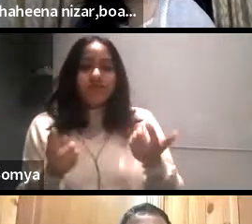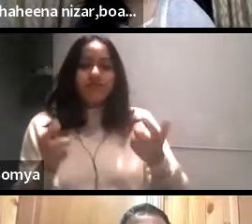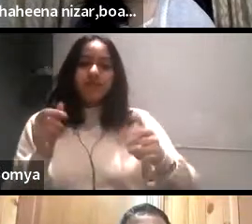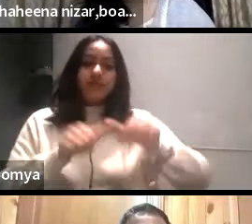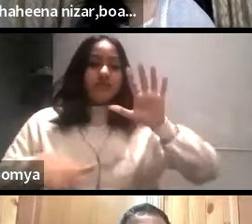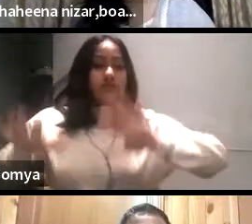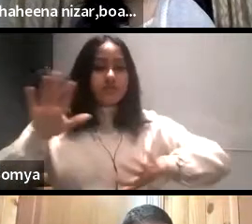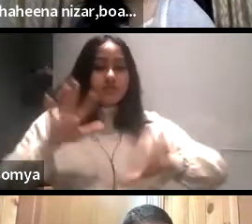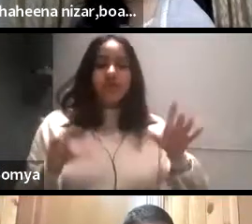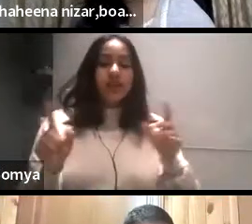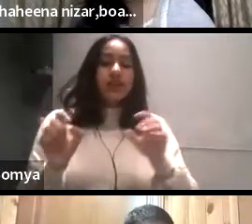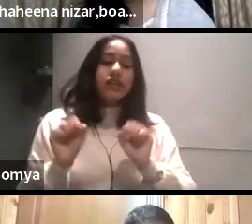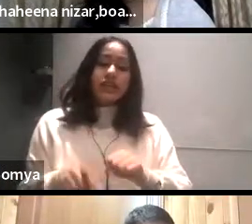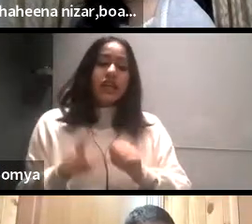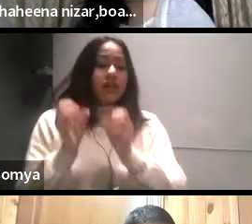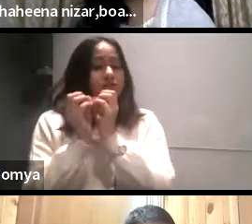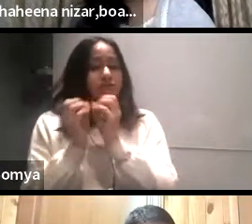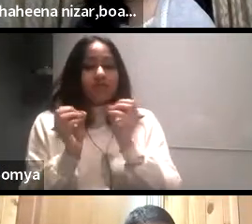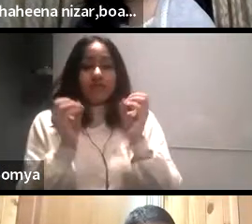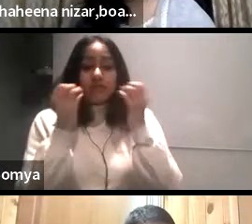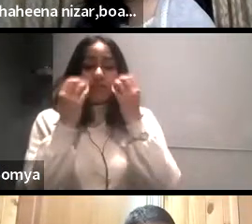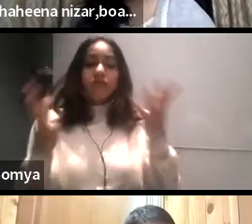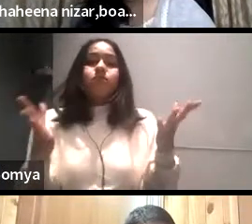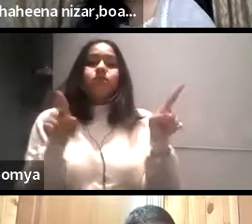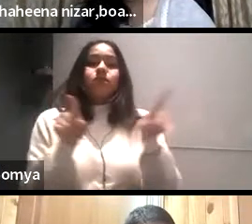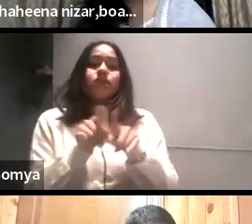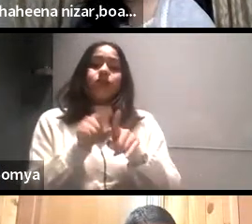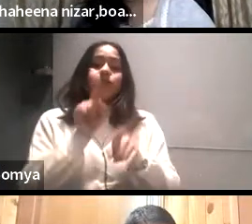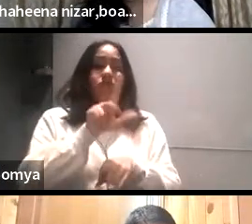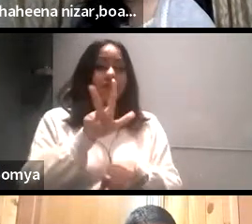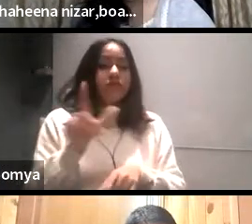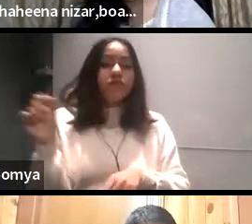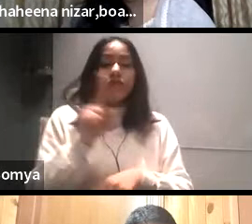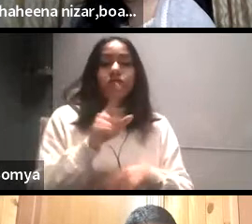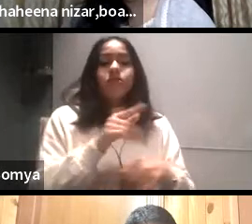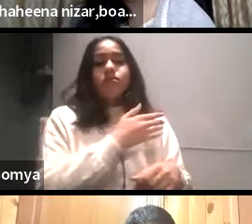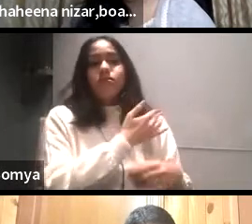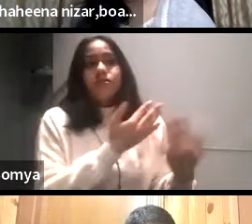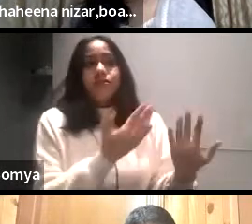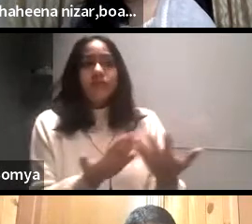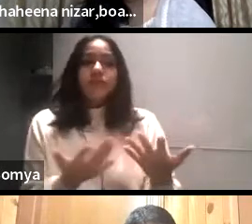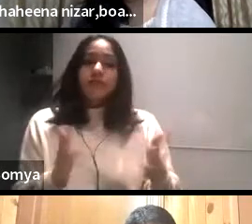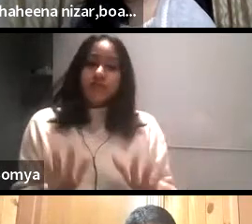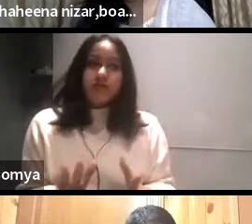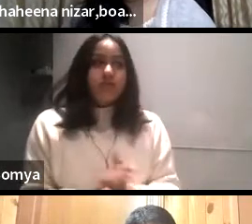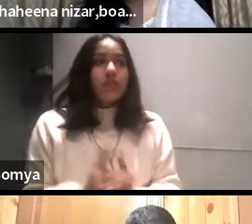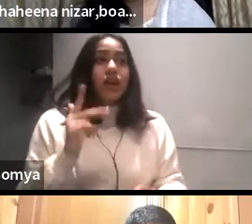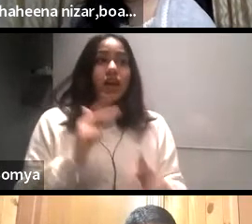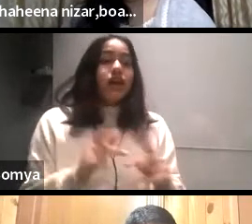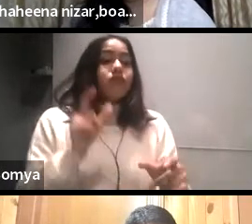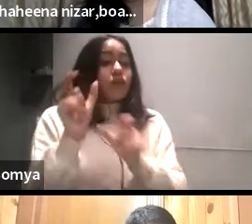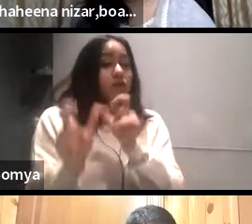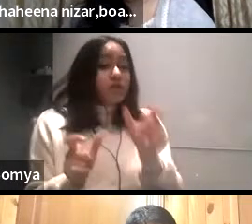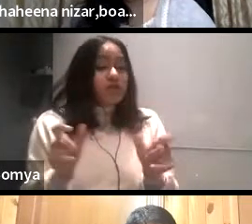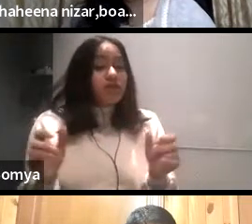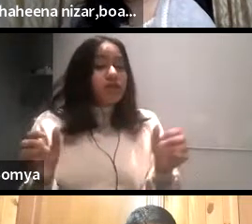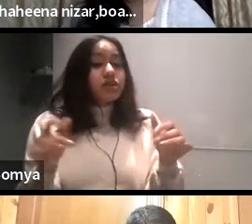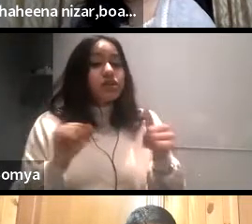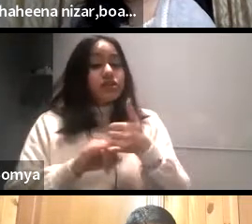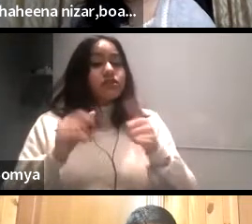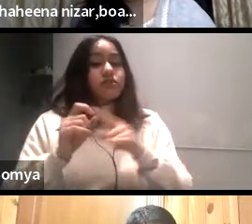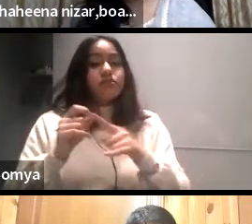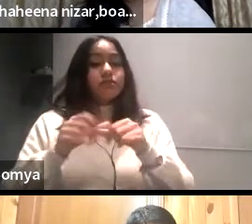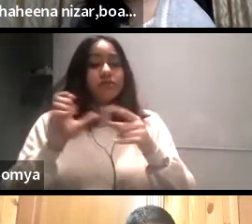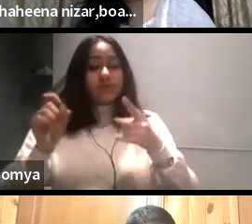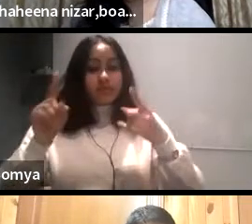was something, an amazing journey the last 18 months. And when you look at from the persons with disability space, yes,